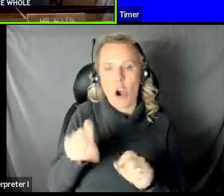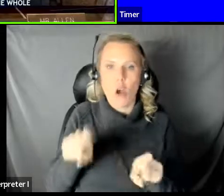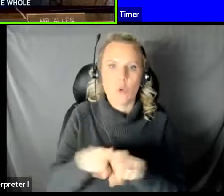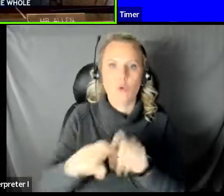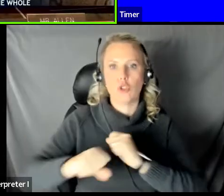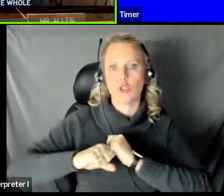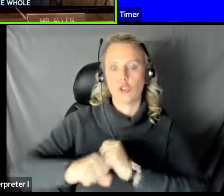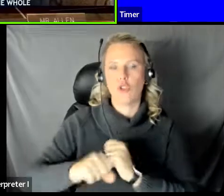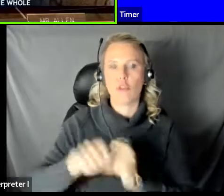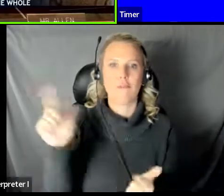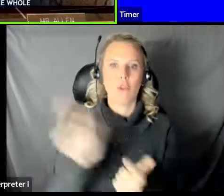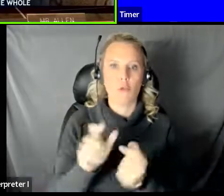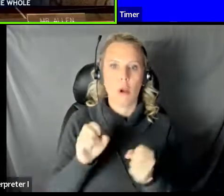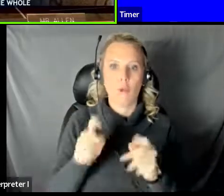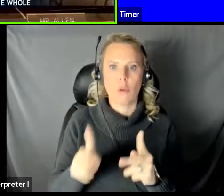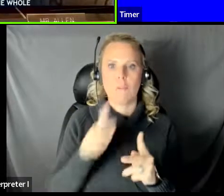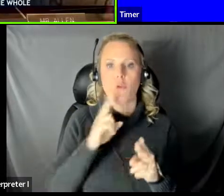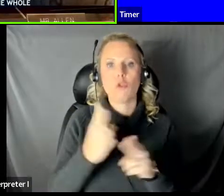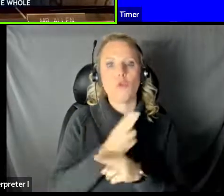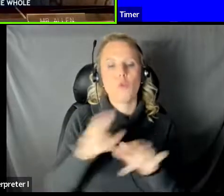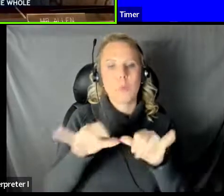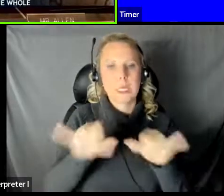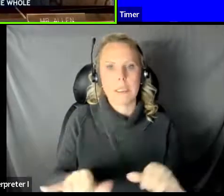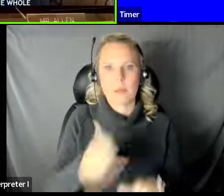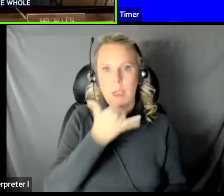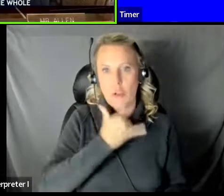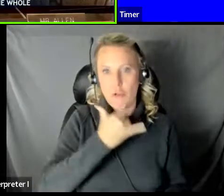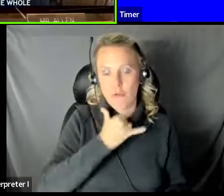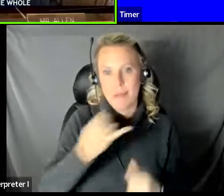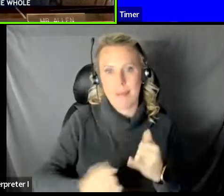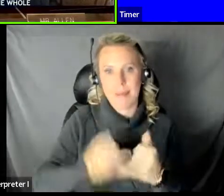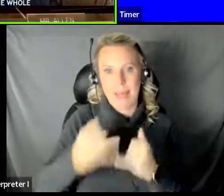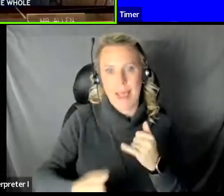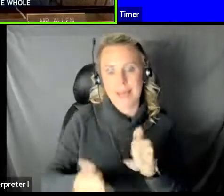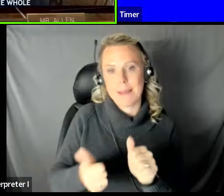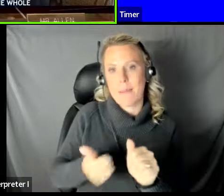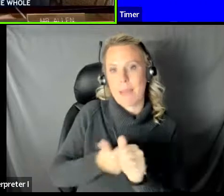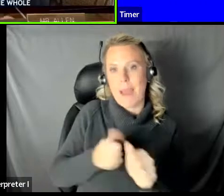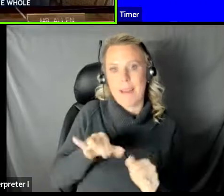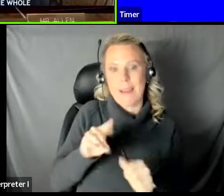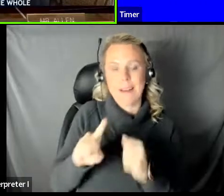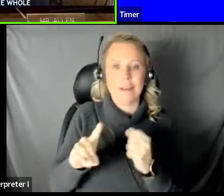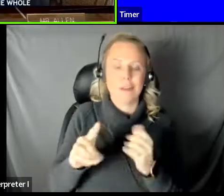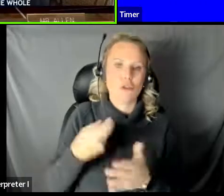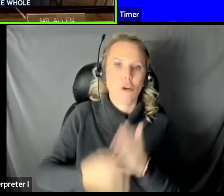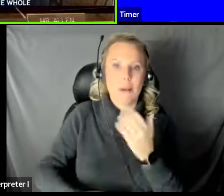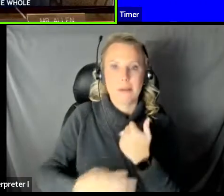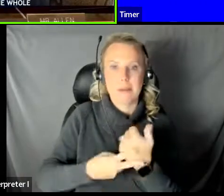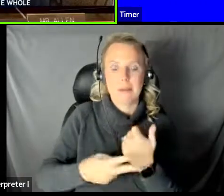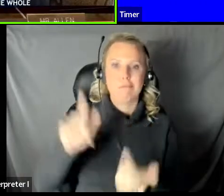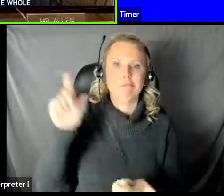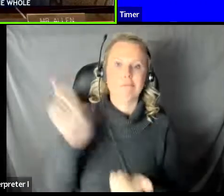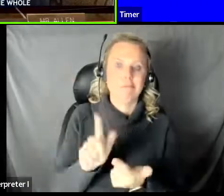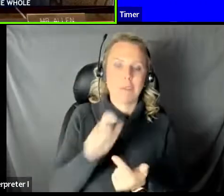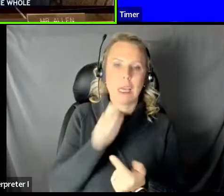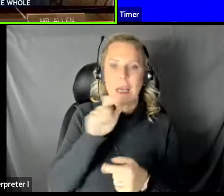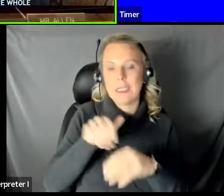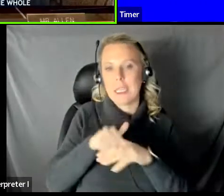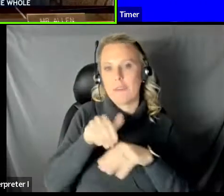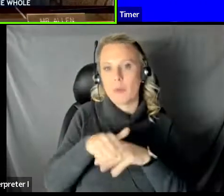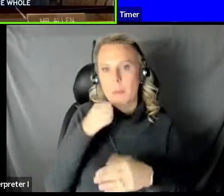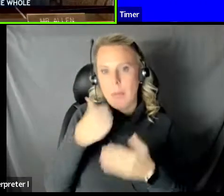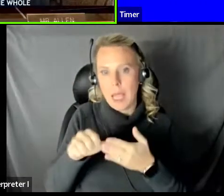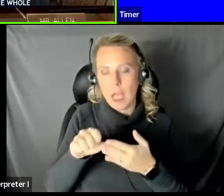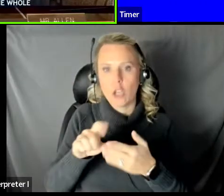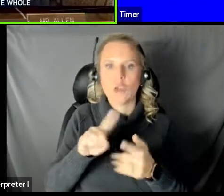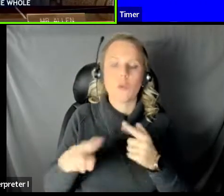by presenting fewer opportunities for user and system errors. And lastly, back-end AVR is cost-saving. It decreases undeliverable mail to incorrect addresses,